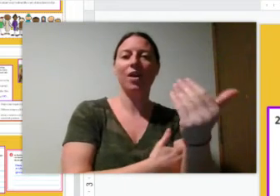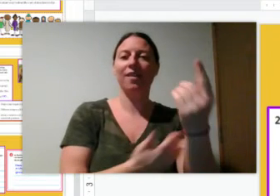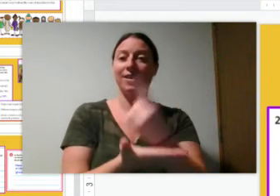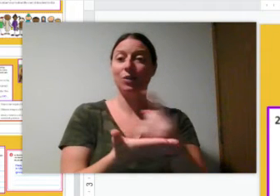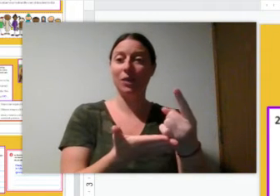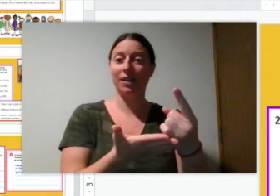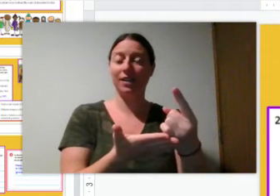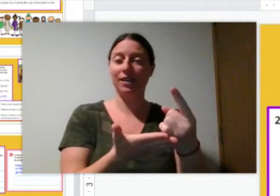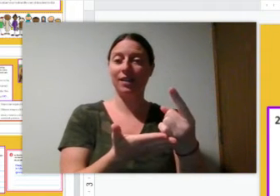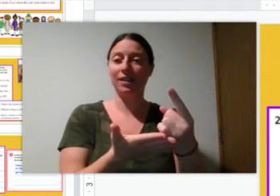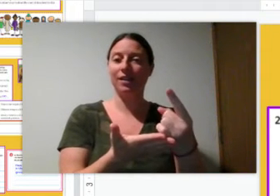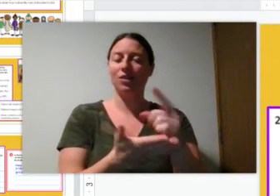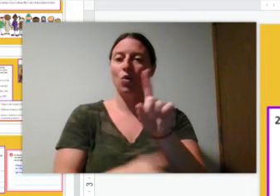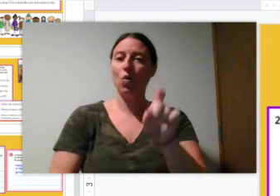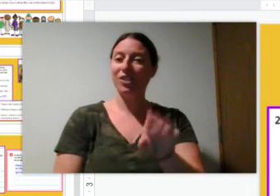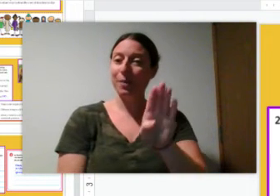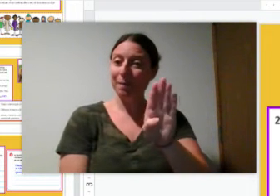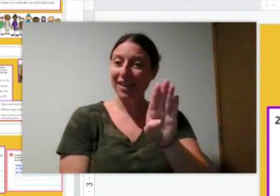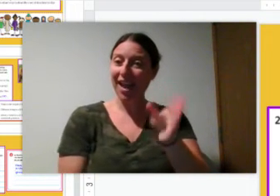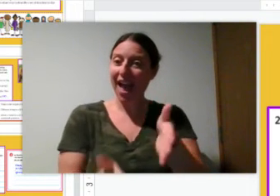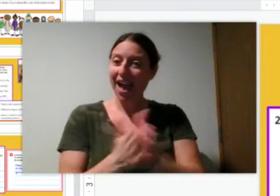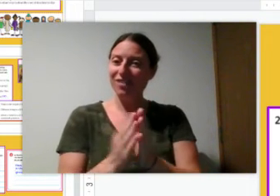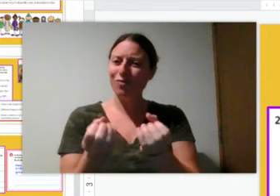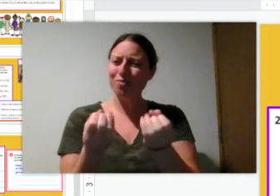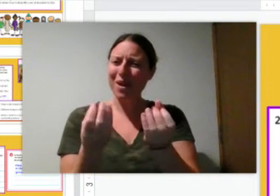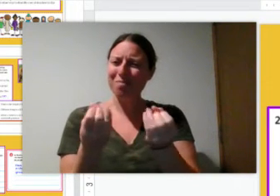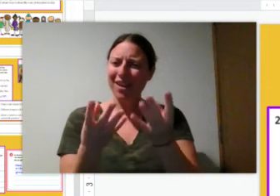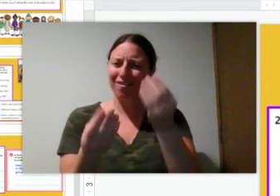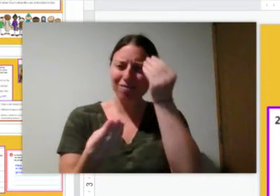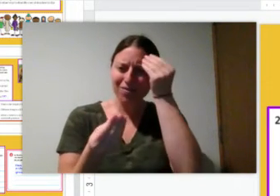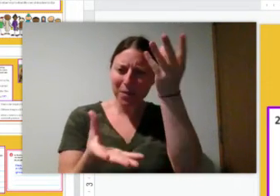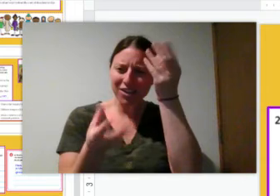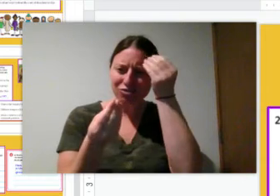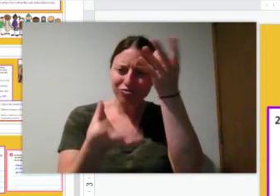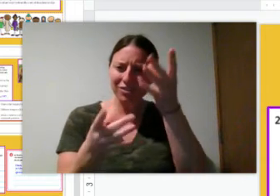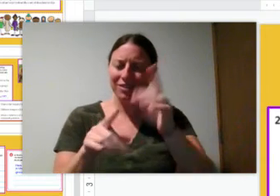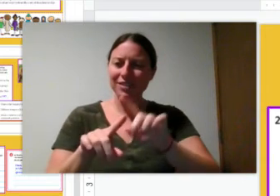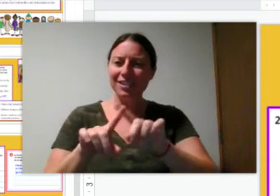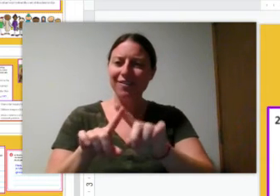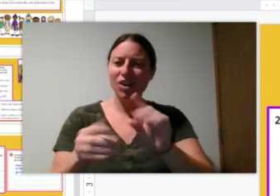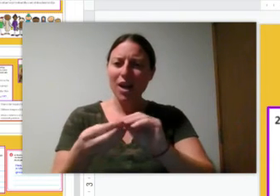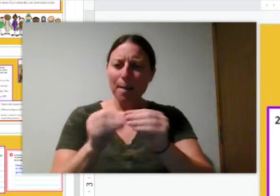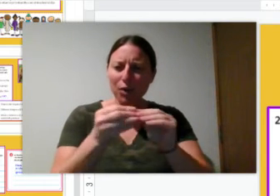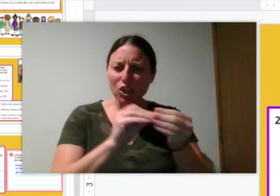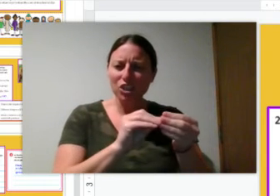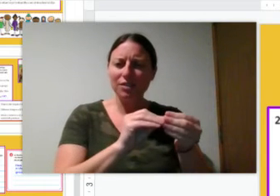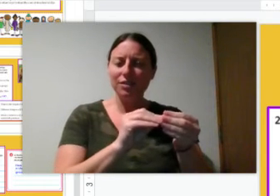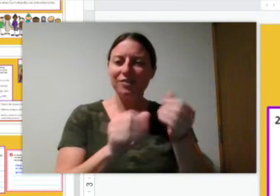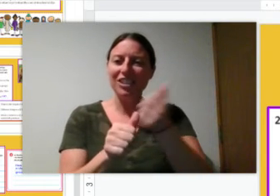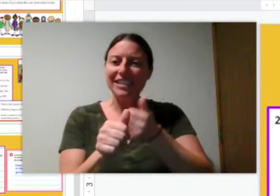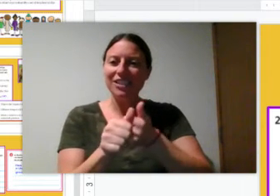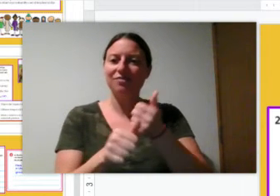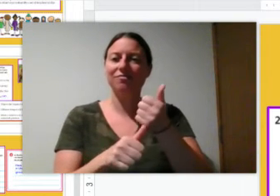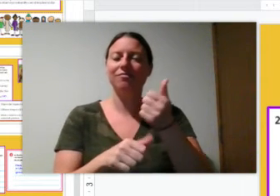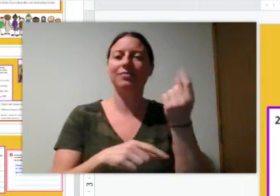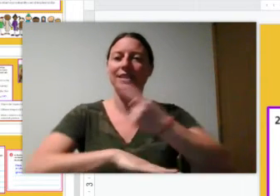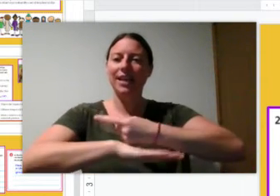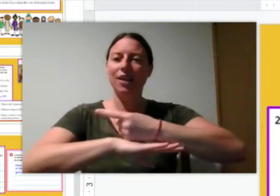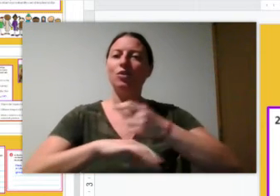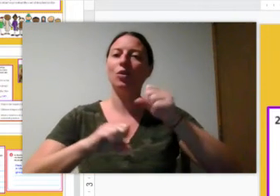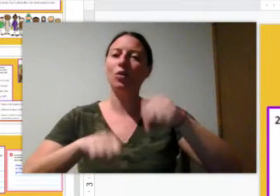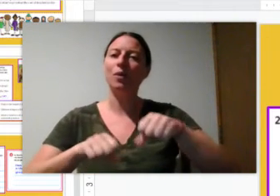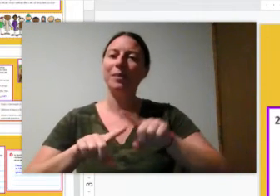B asks you for multiple information on different days. So the times could be different